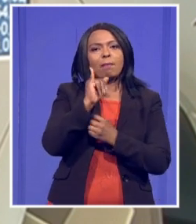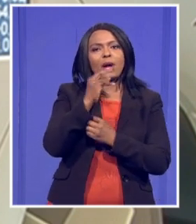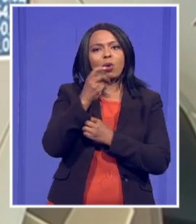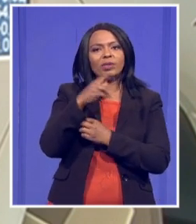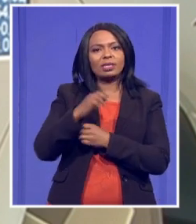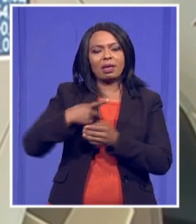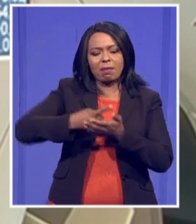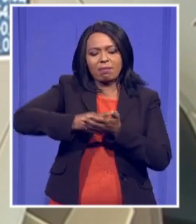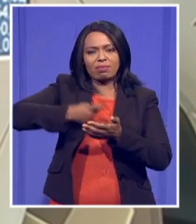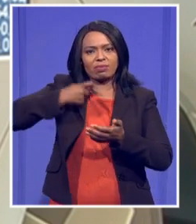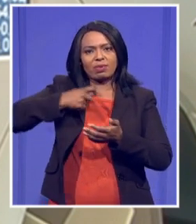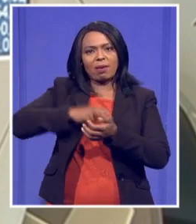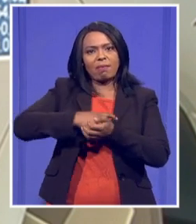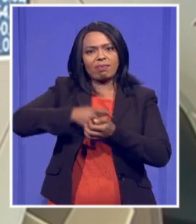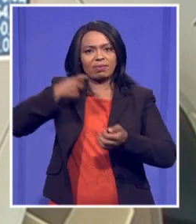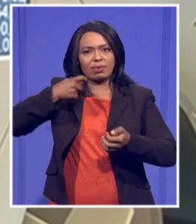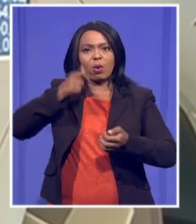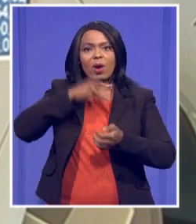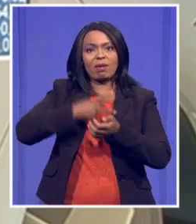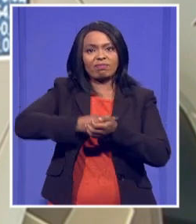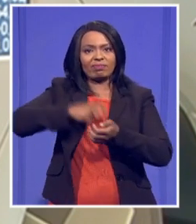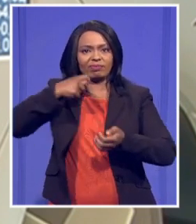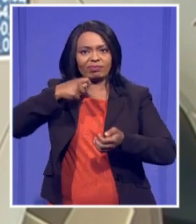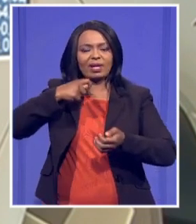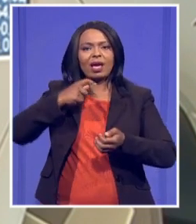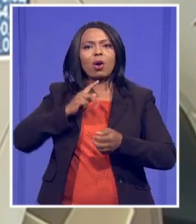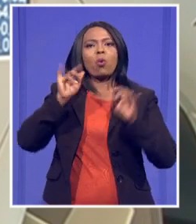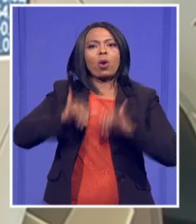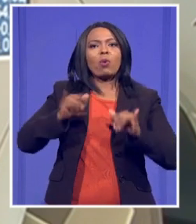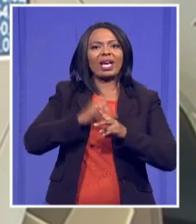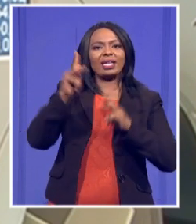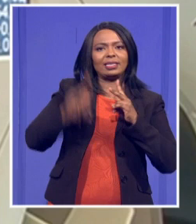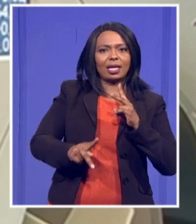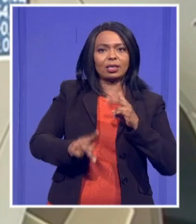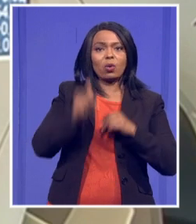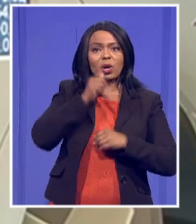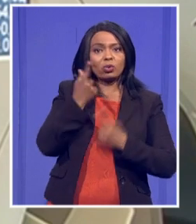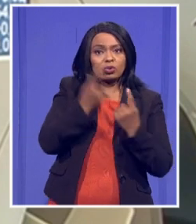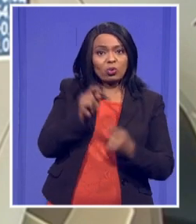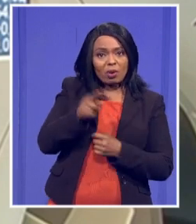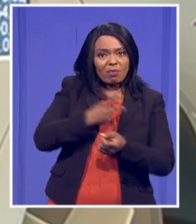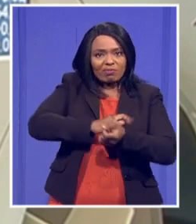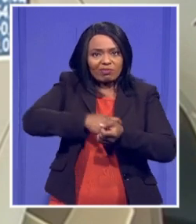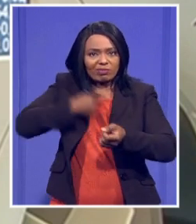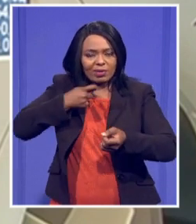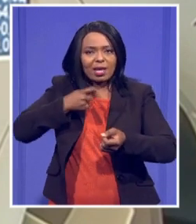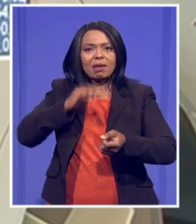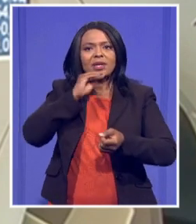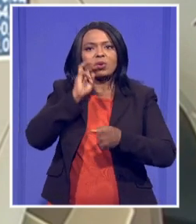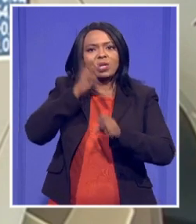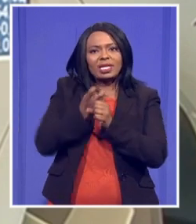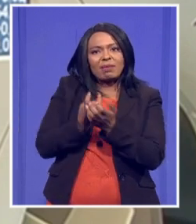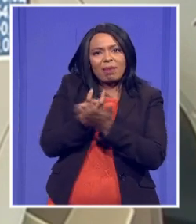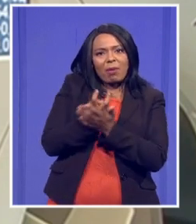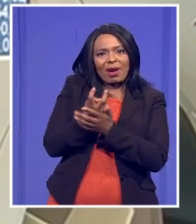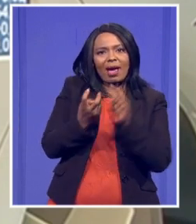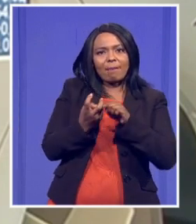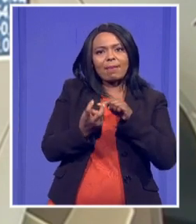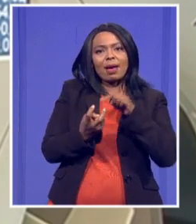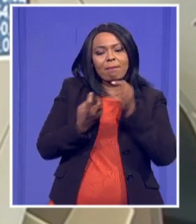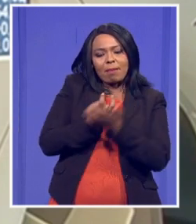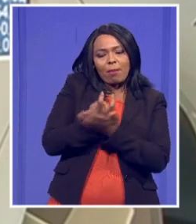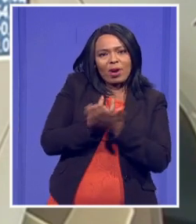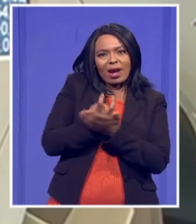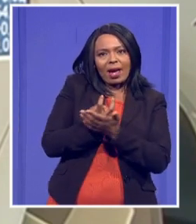for the results of the biopsy. And when you are doing the biopsy, what is unique about the current mammogram that we have, it can be